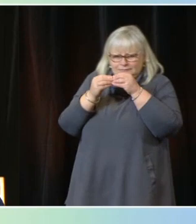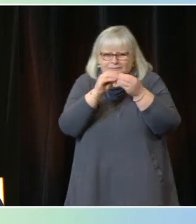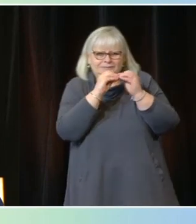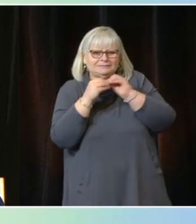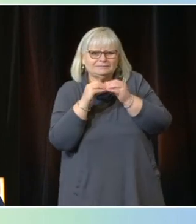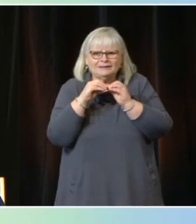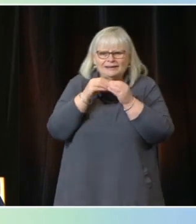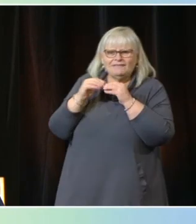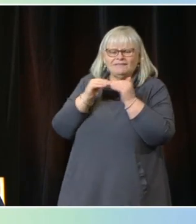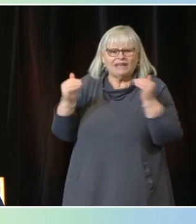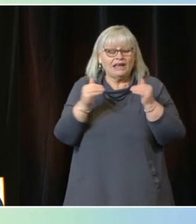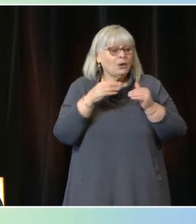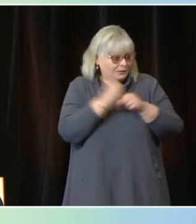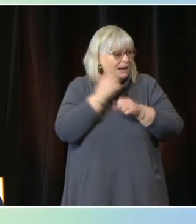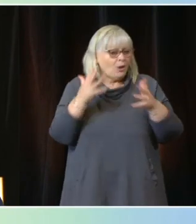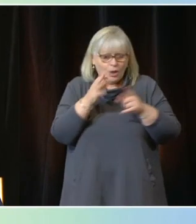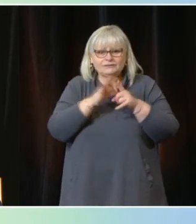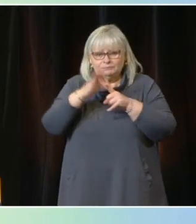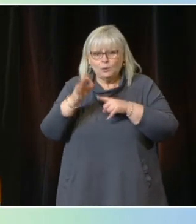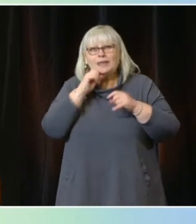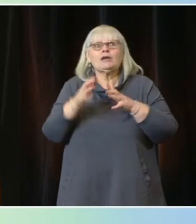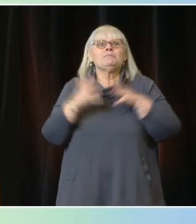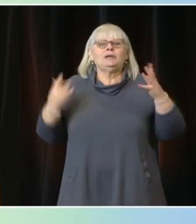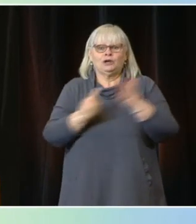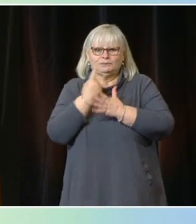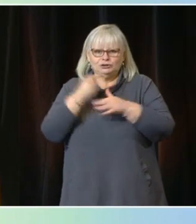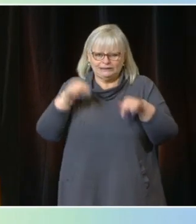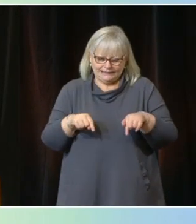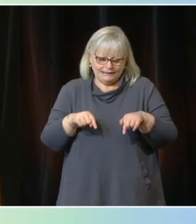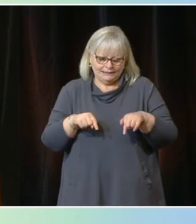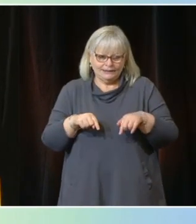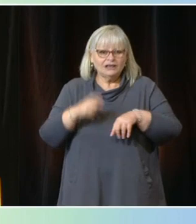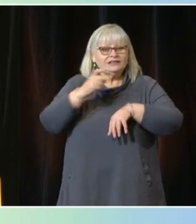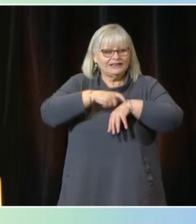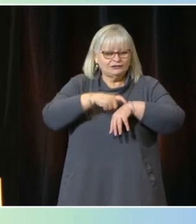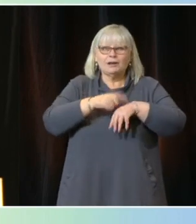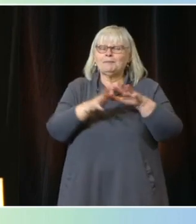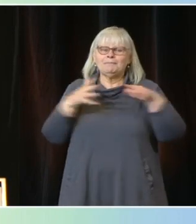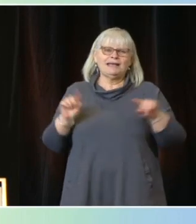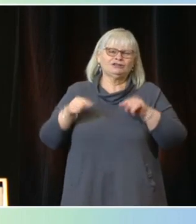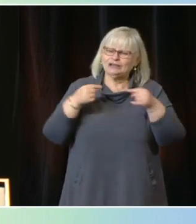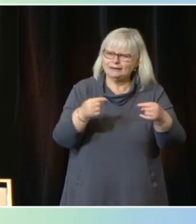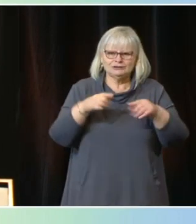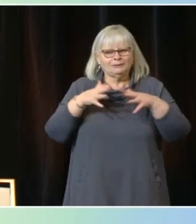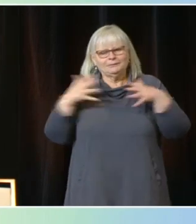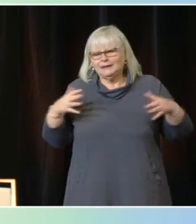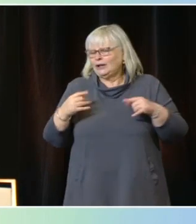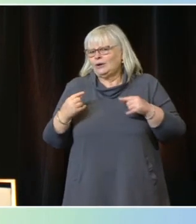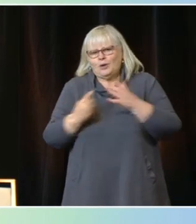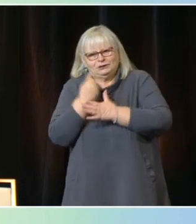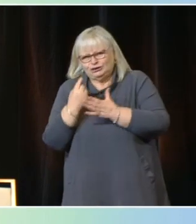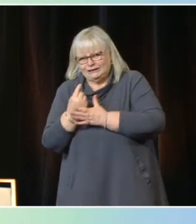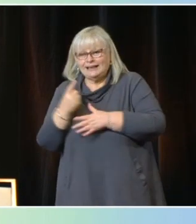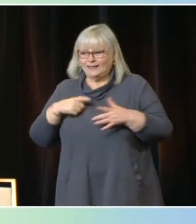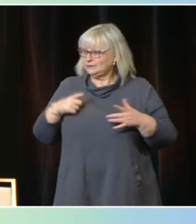progress we've got a big chance here this is a time of great Challenge and great opportunity and